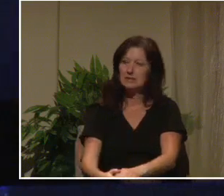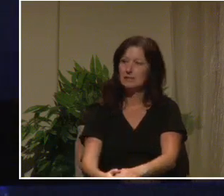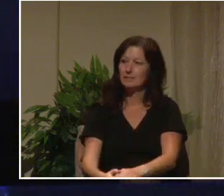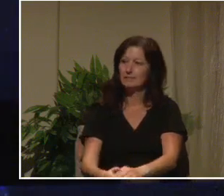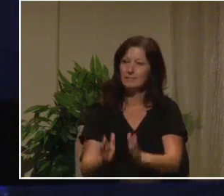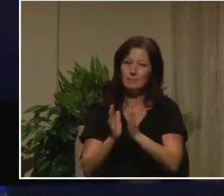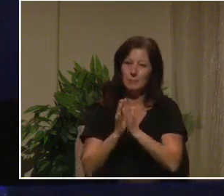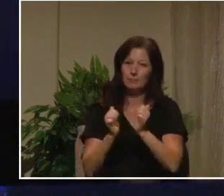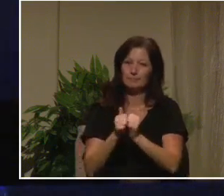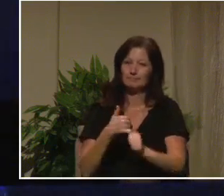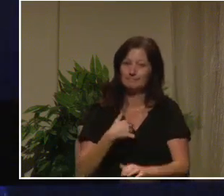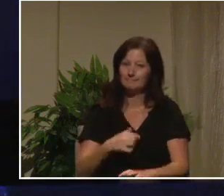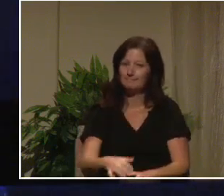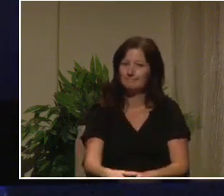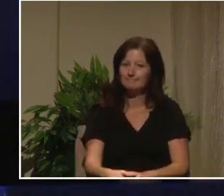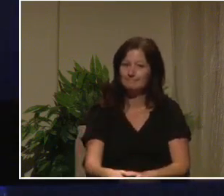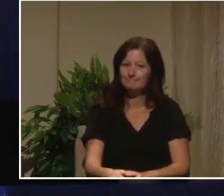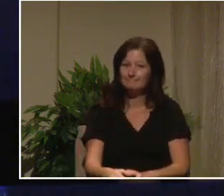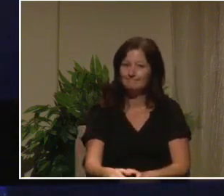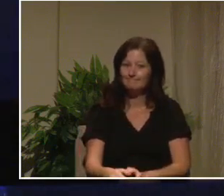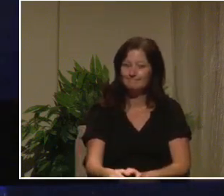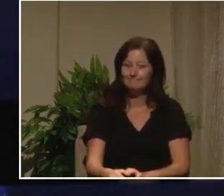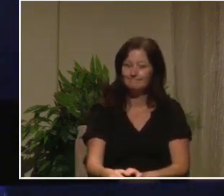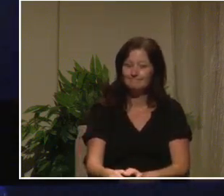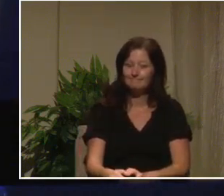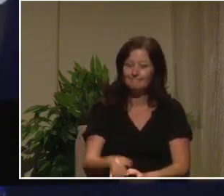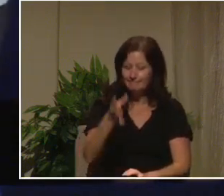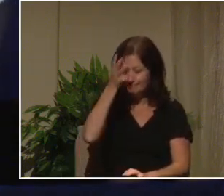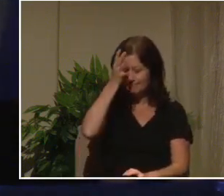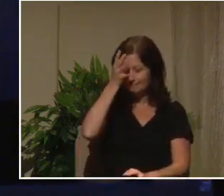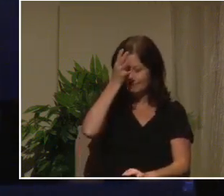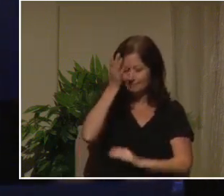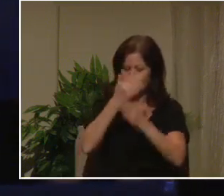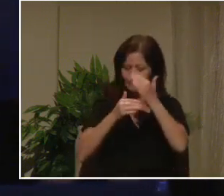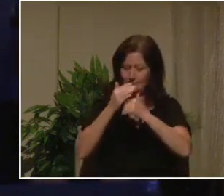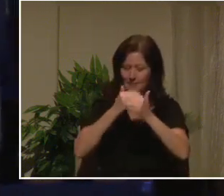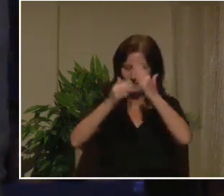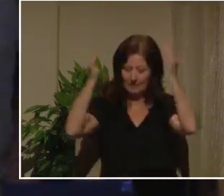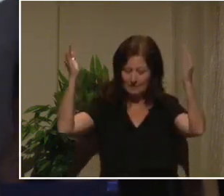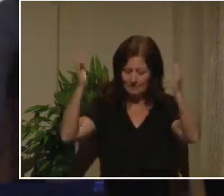Pray with me. Father in heaven, we